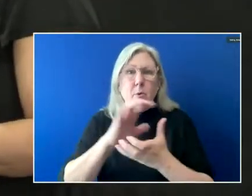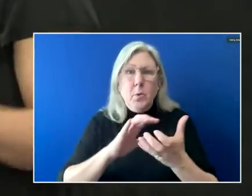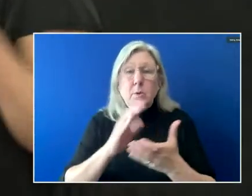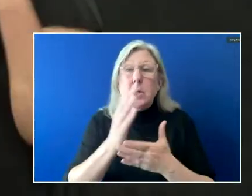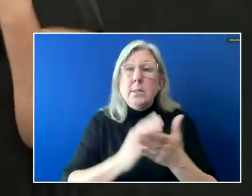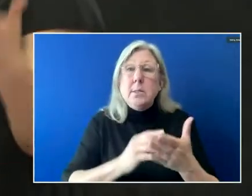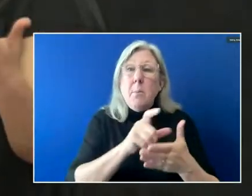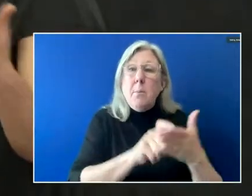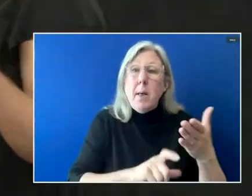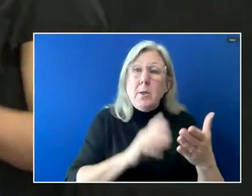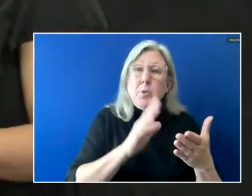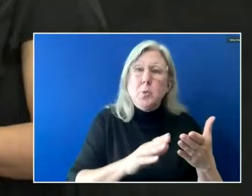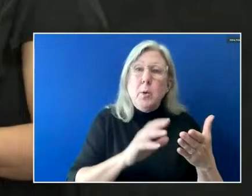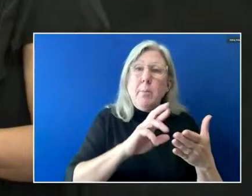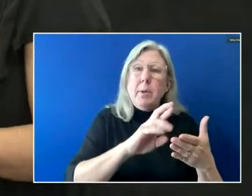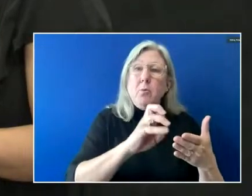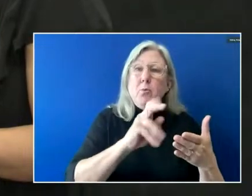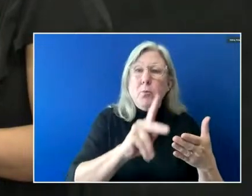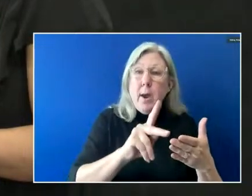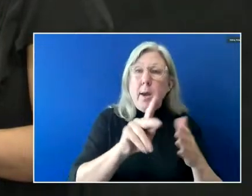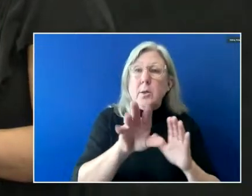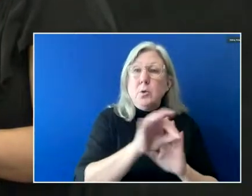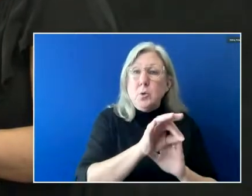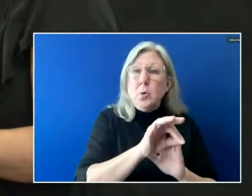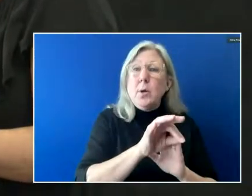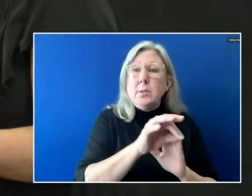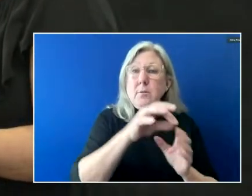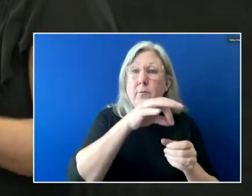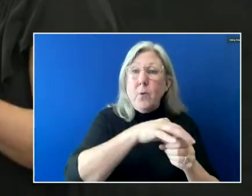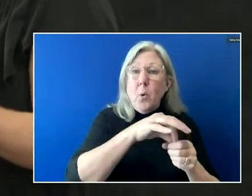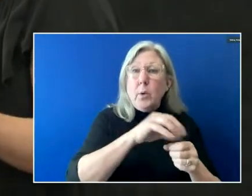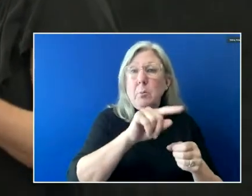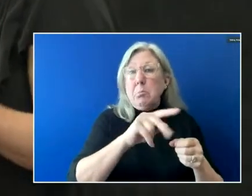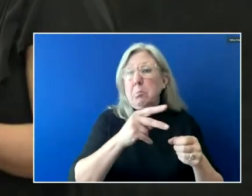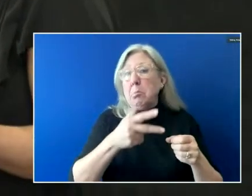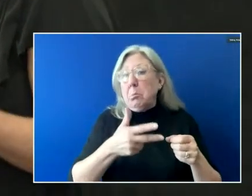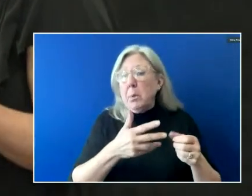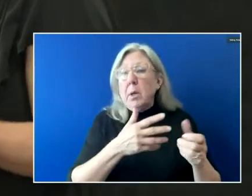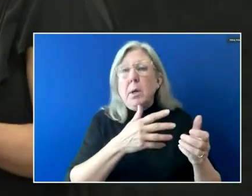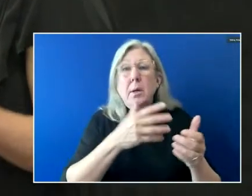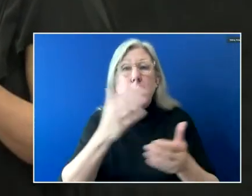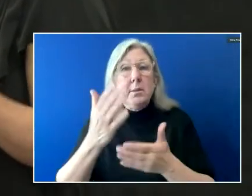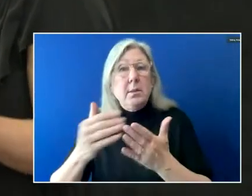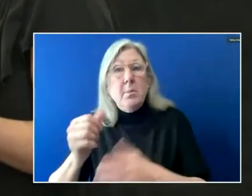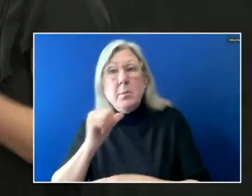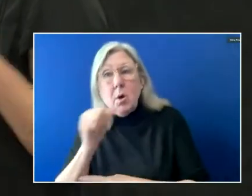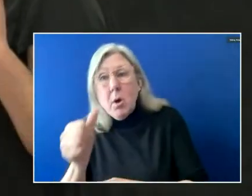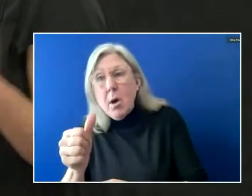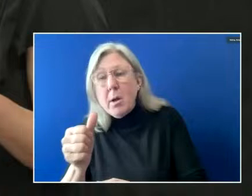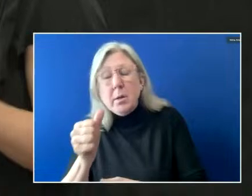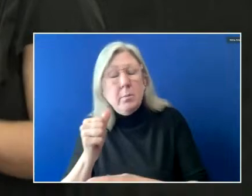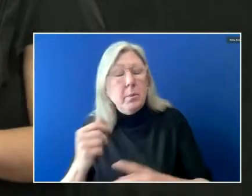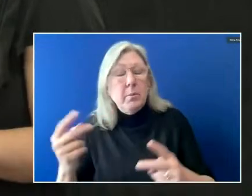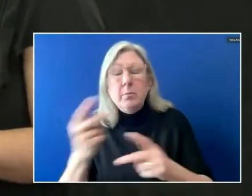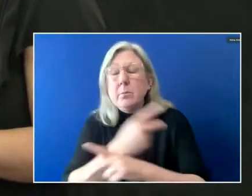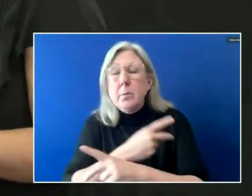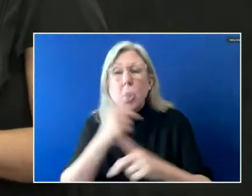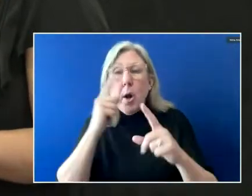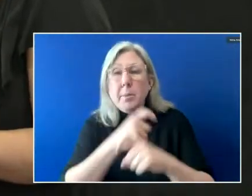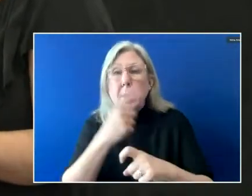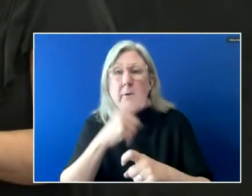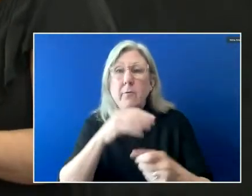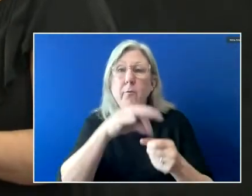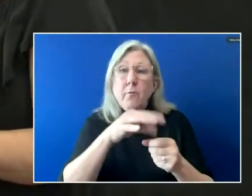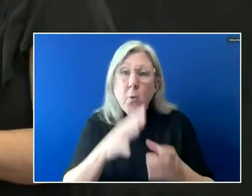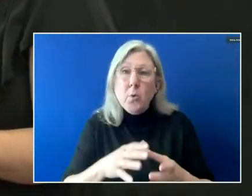choice voting some are not um and it's it's just going to make it more and more complicated for voters for pole workers and for Town